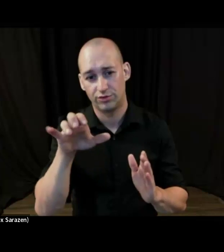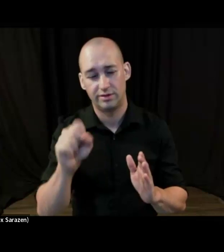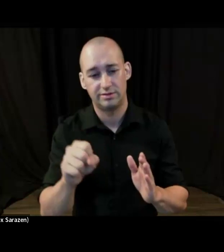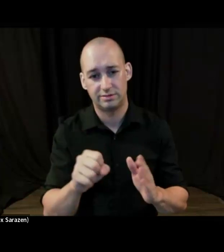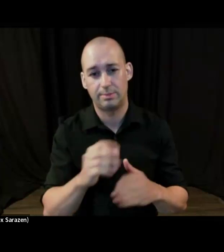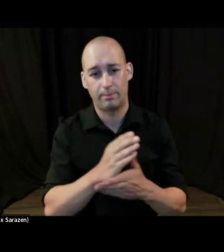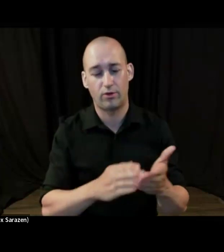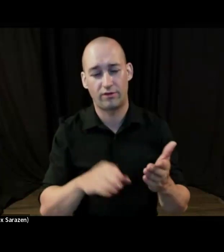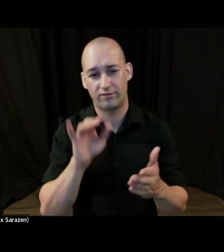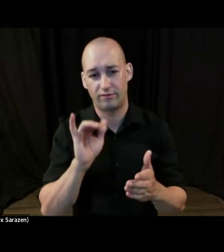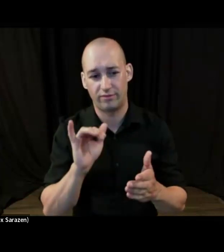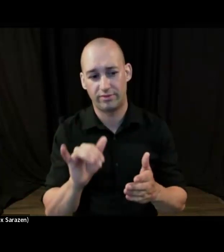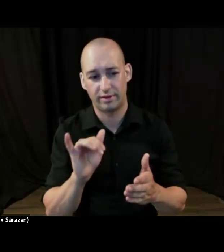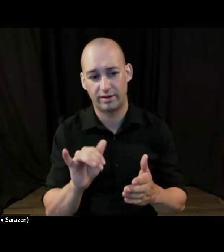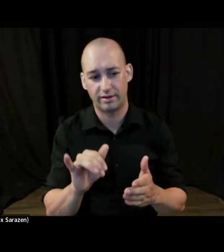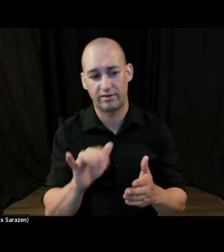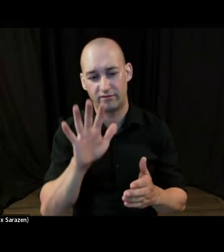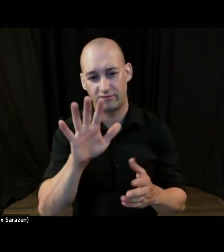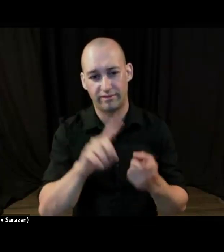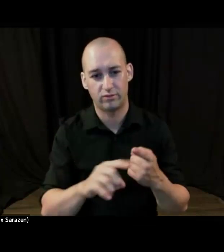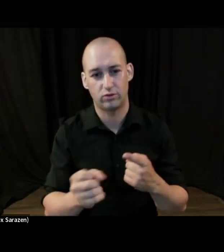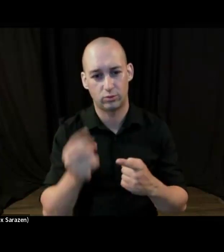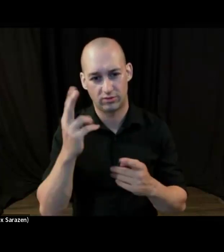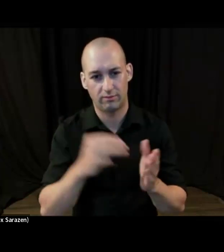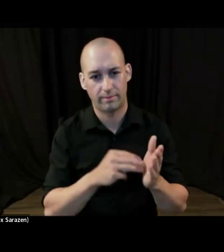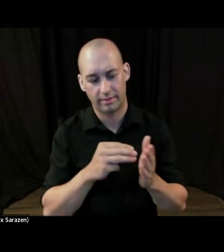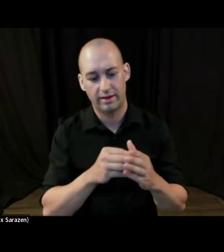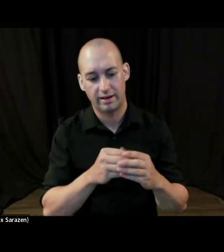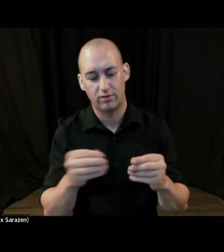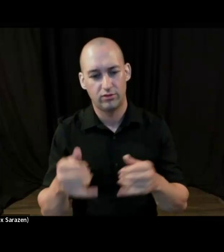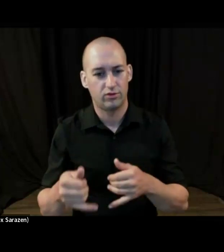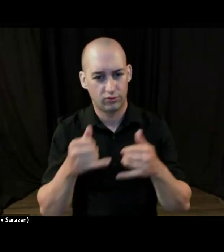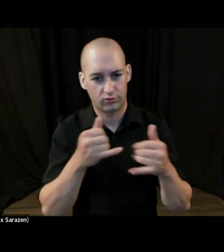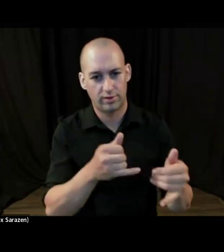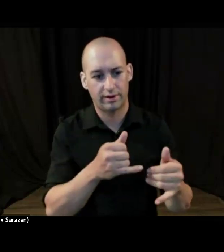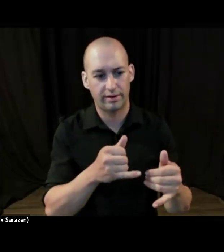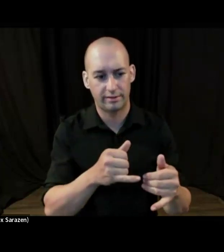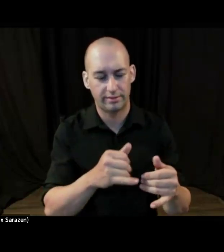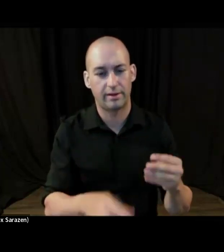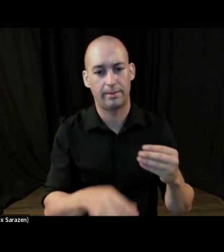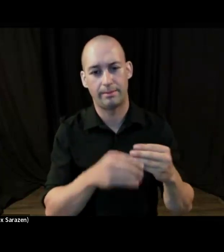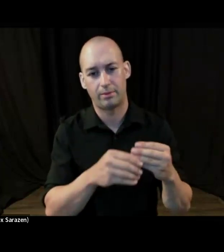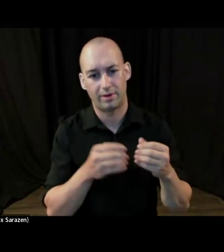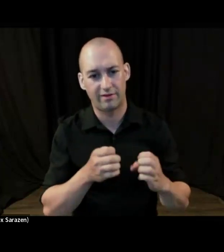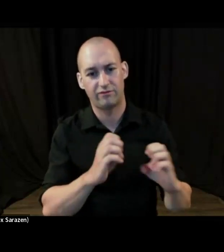of the $5 to $12 million grant amount efforts.